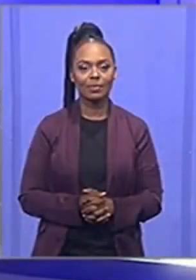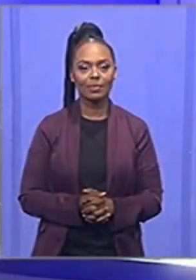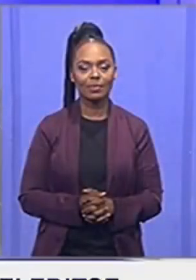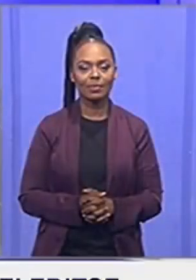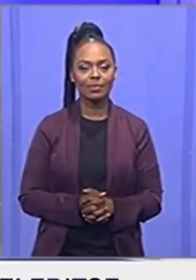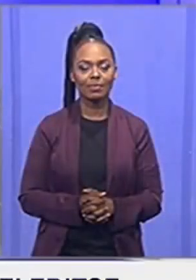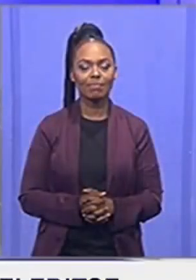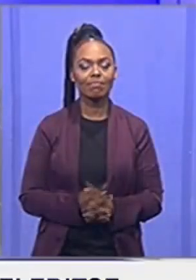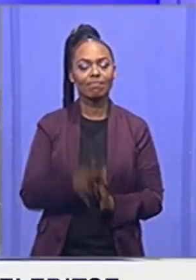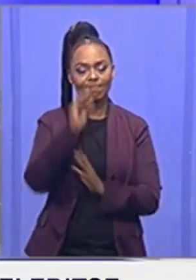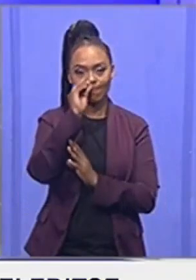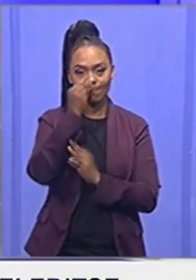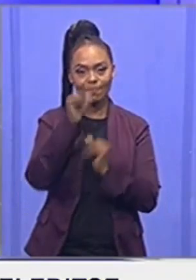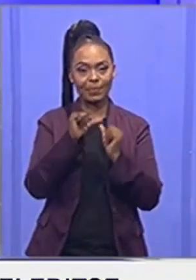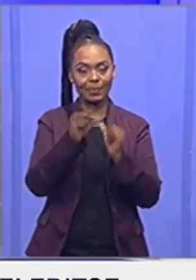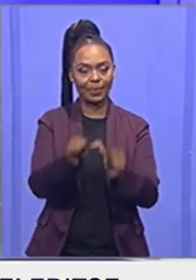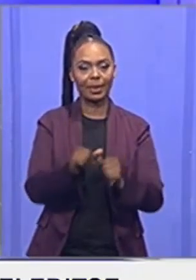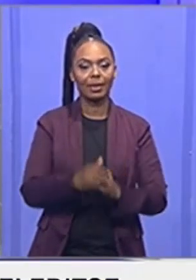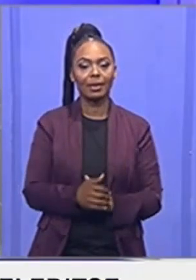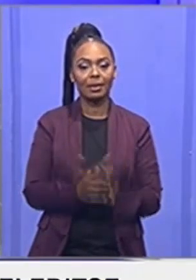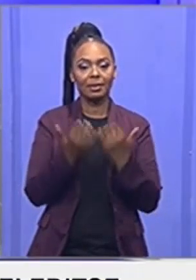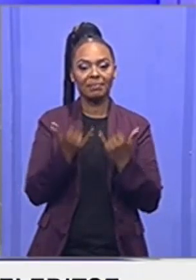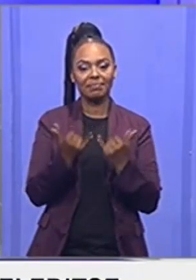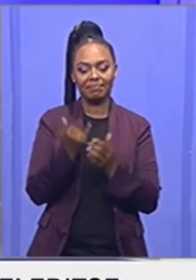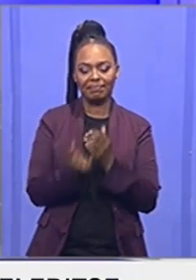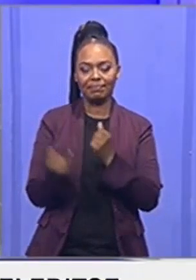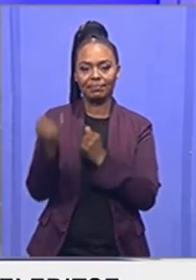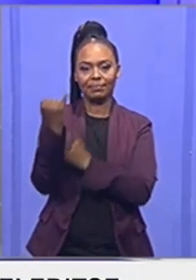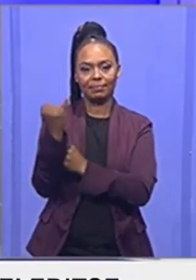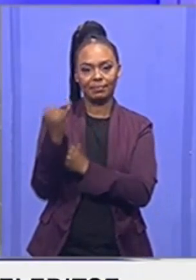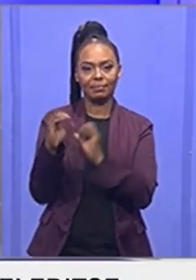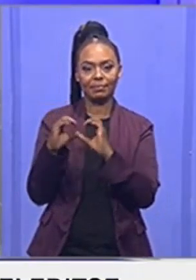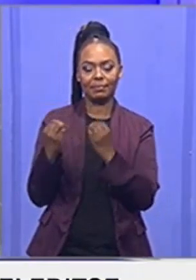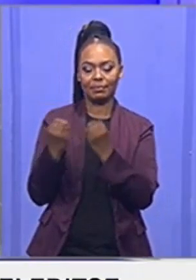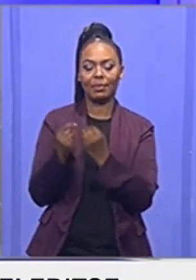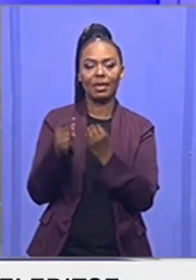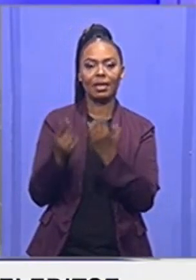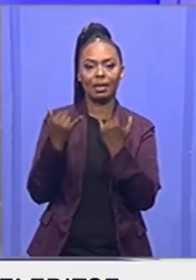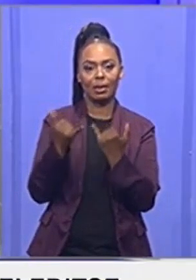Fa re tswela pele setlhopha sa bosetšhaba se se kgethegileng sa sepodisi se ntse se